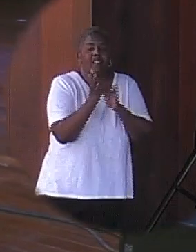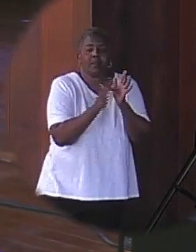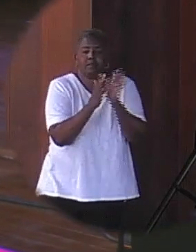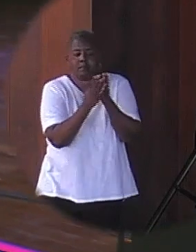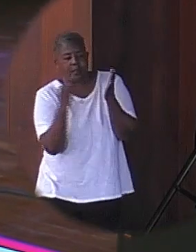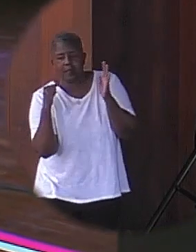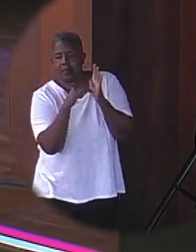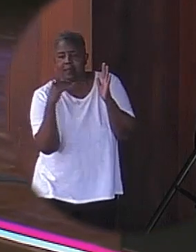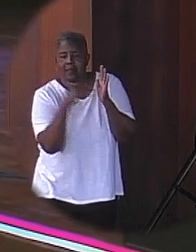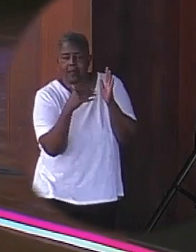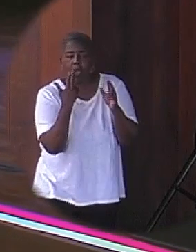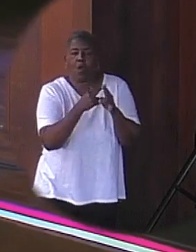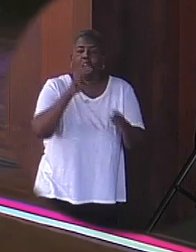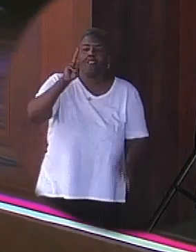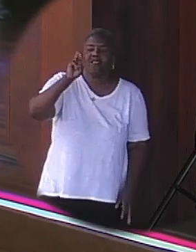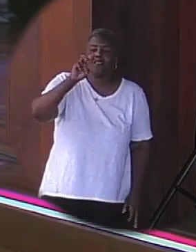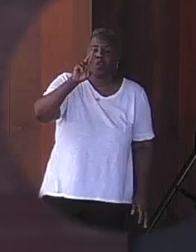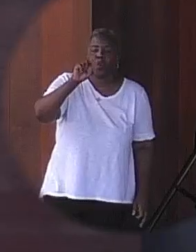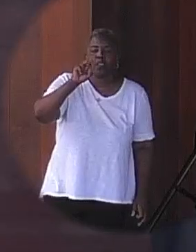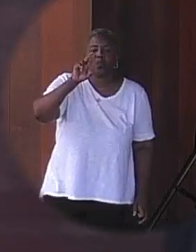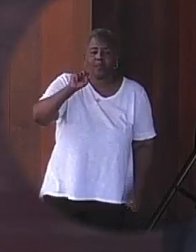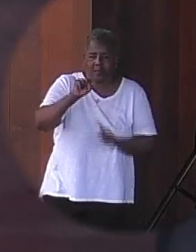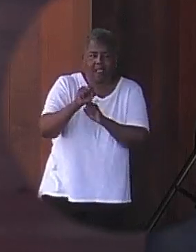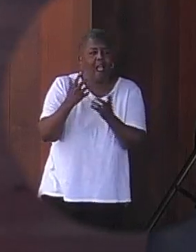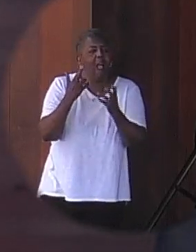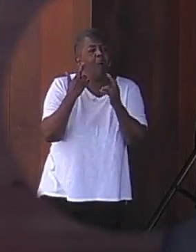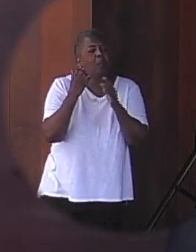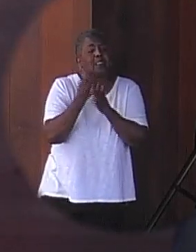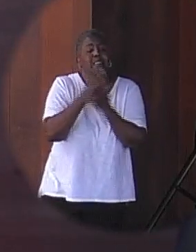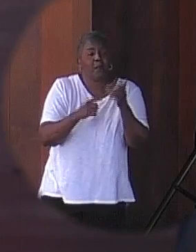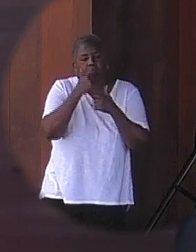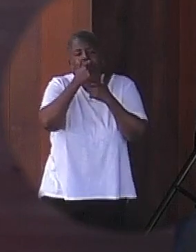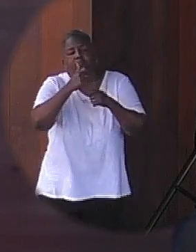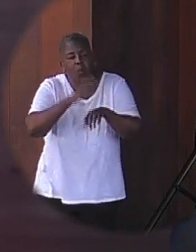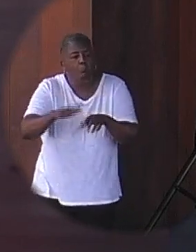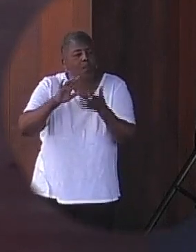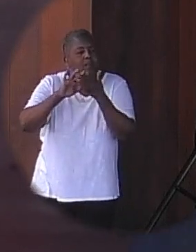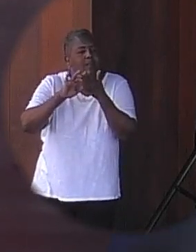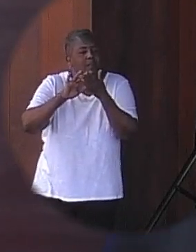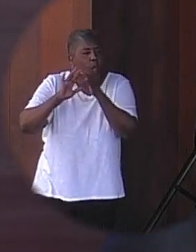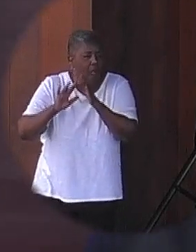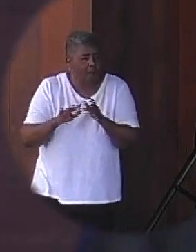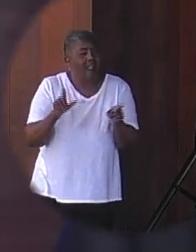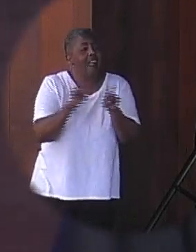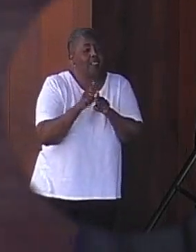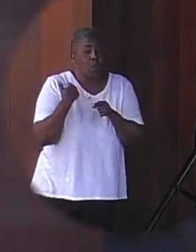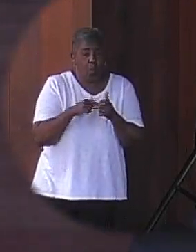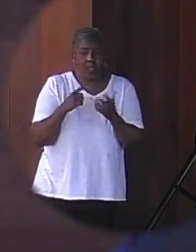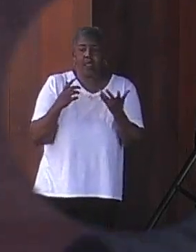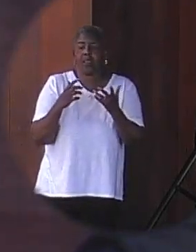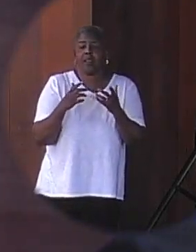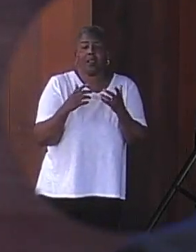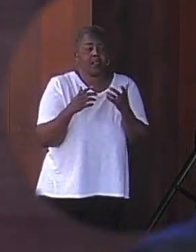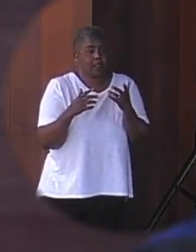study called Verses. I hope some of you all watched it. As we